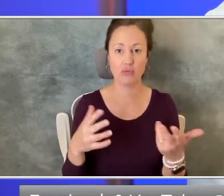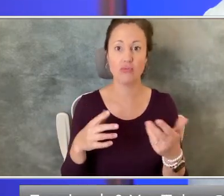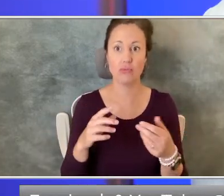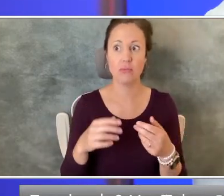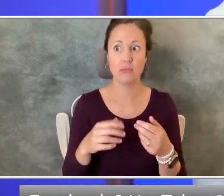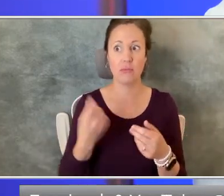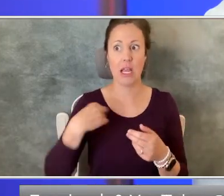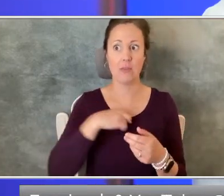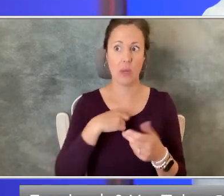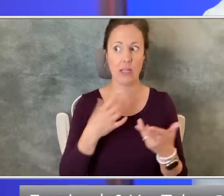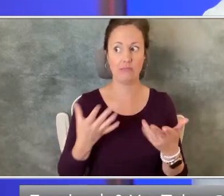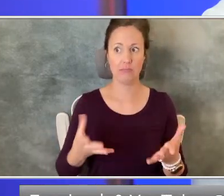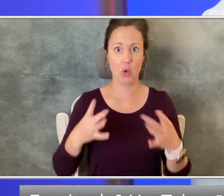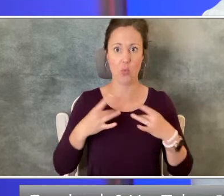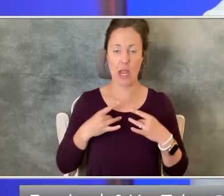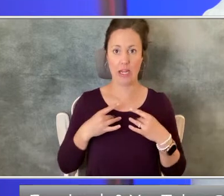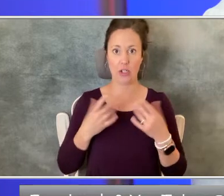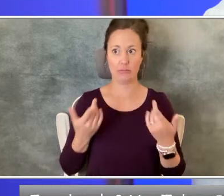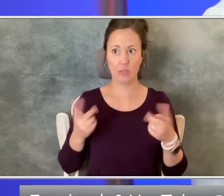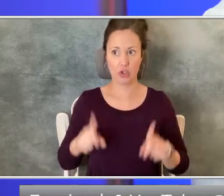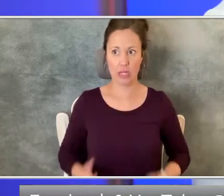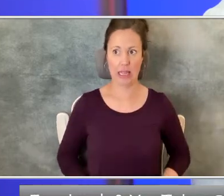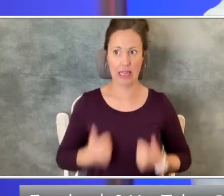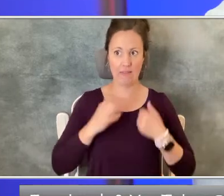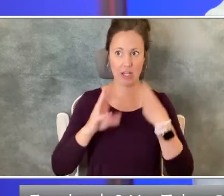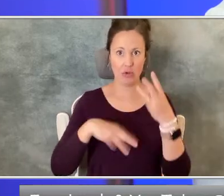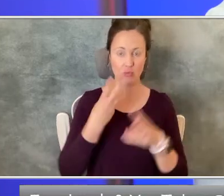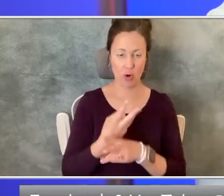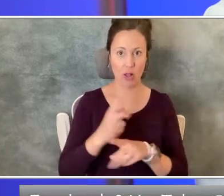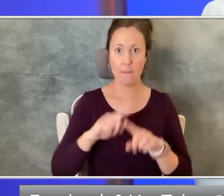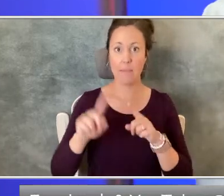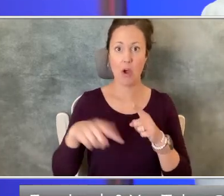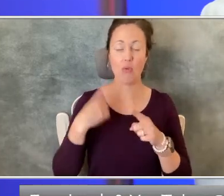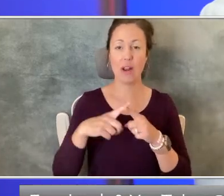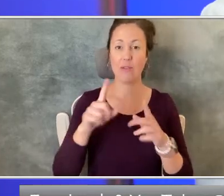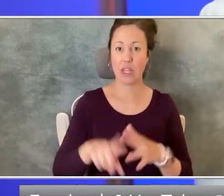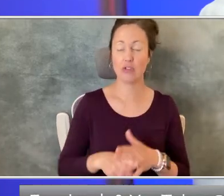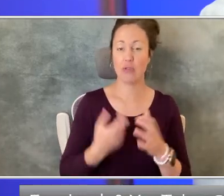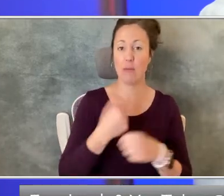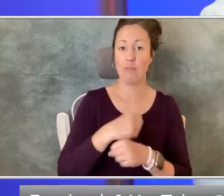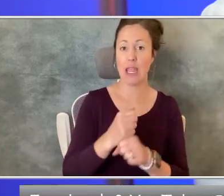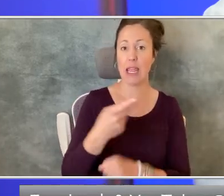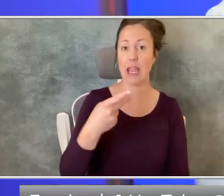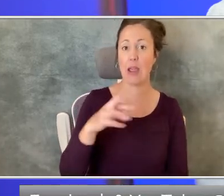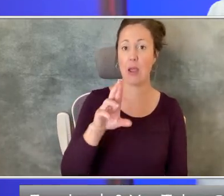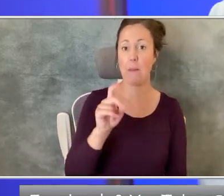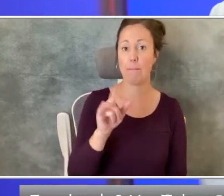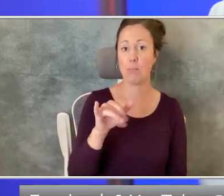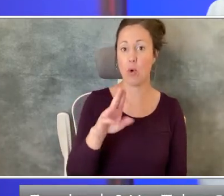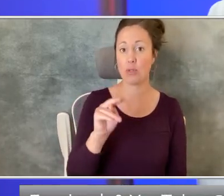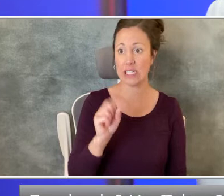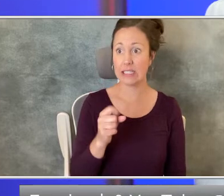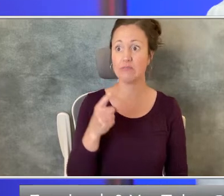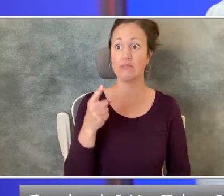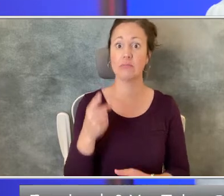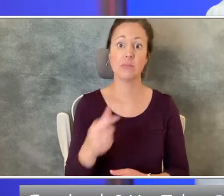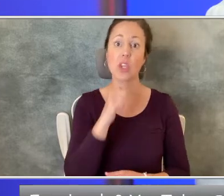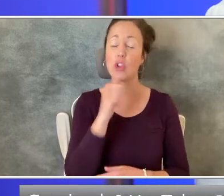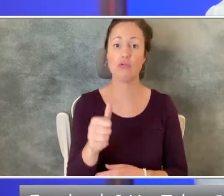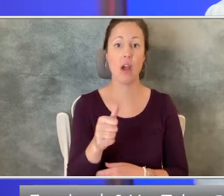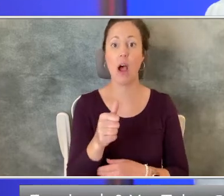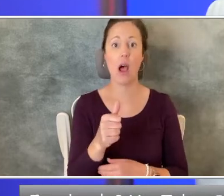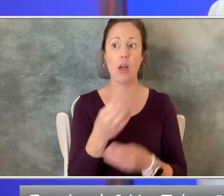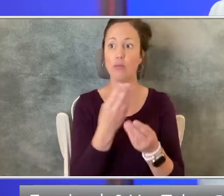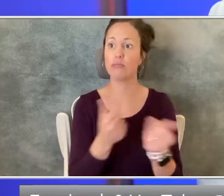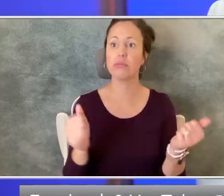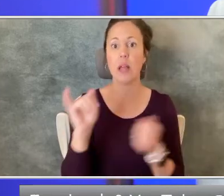world, once they start making these proteins have no good purpose. They're not fighting an infection, they're not helping protect